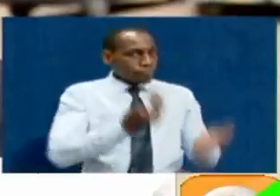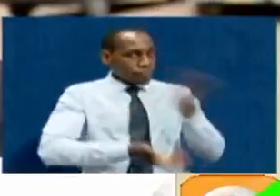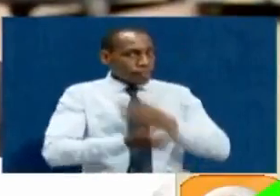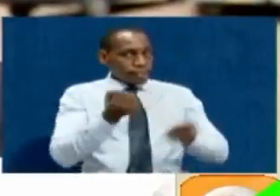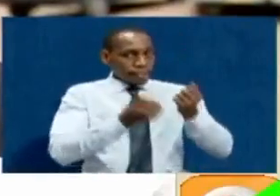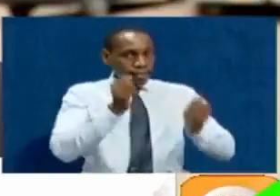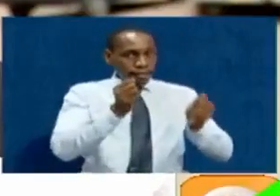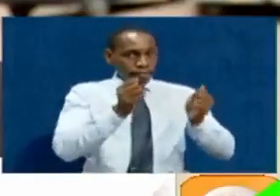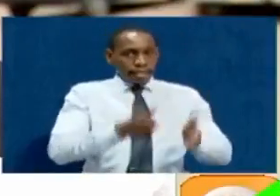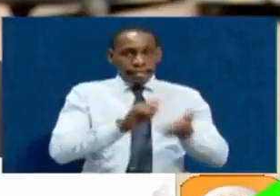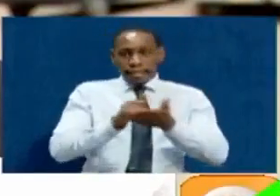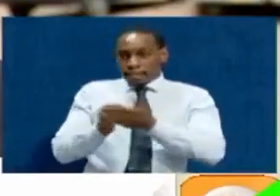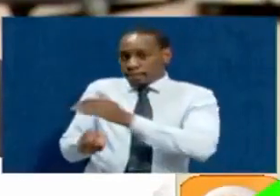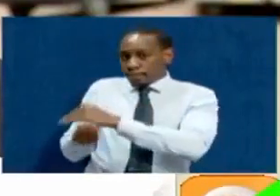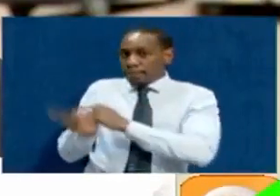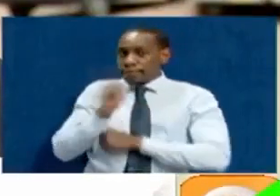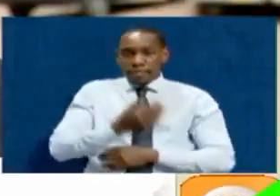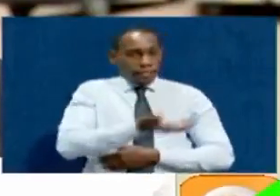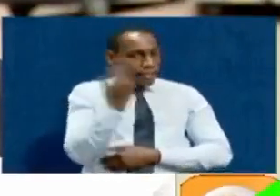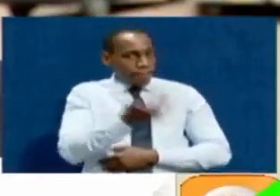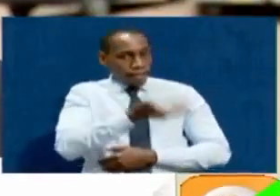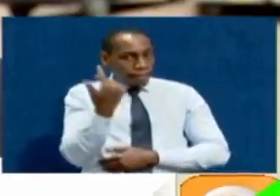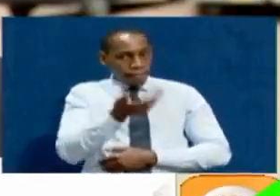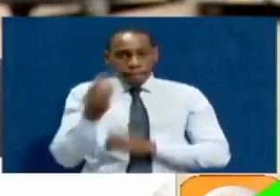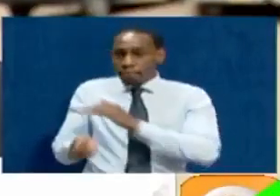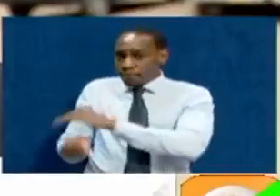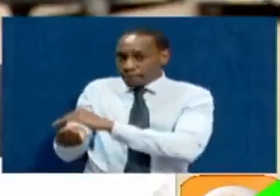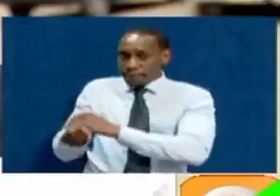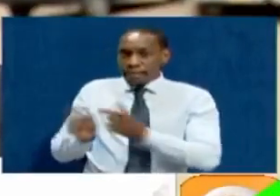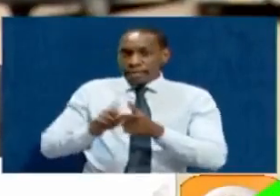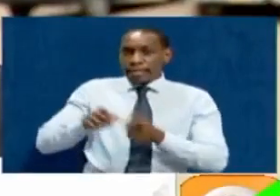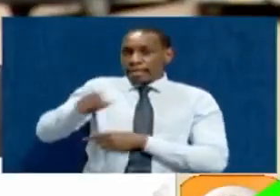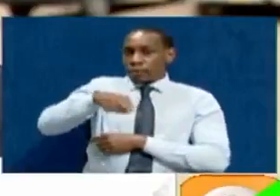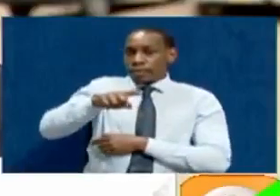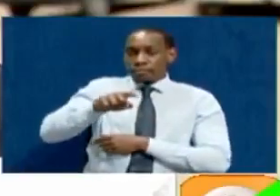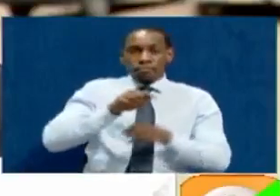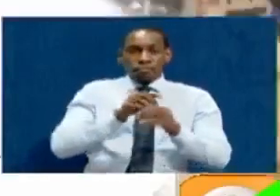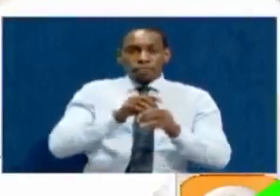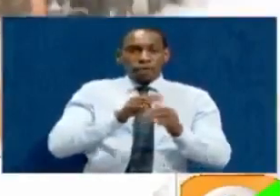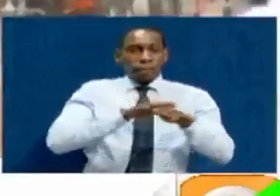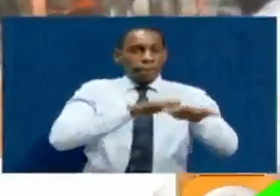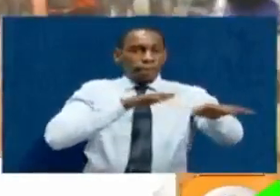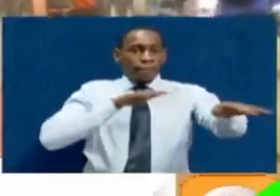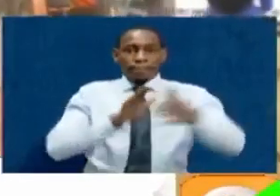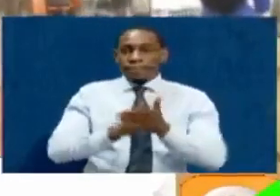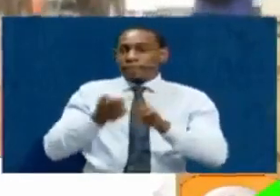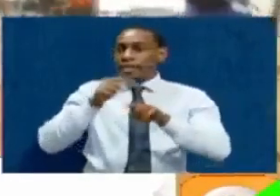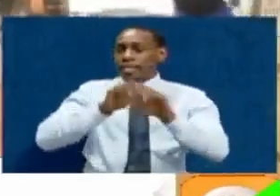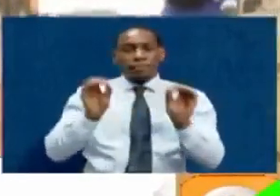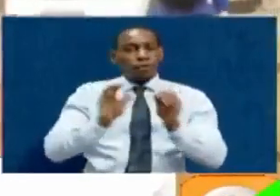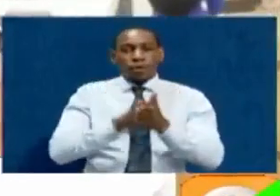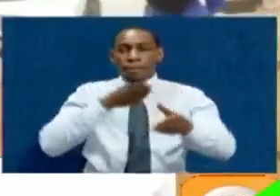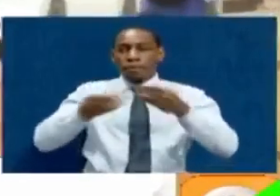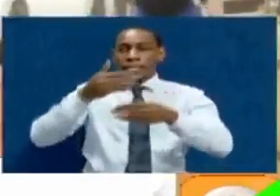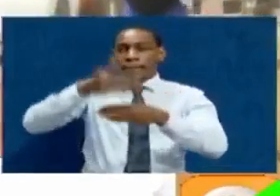zimetoa pesa so that they can cross border wanapewa hongo. Lafu sisi tumepanga laini. And this is not the first time